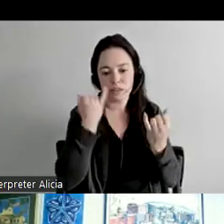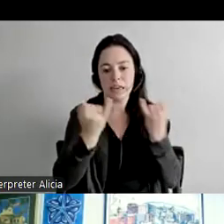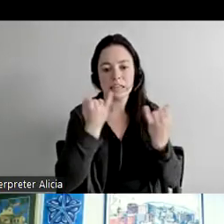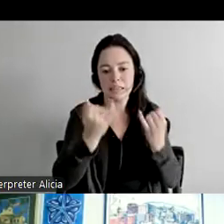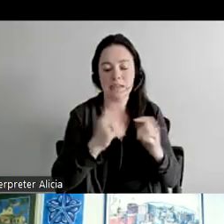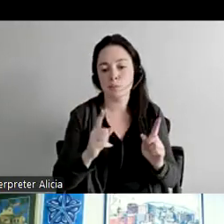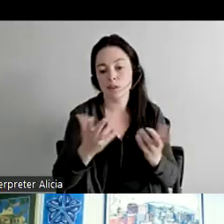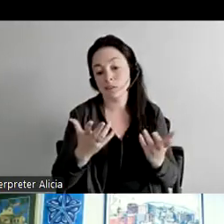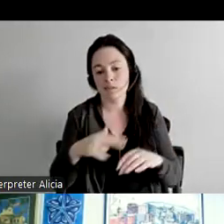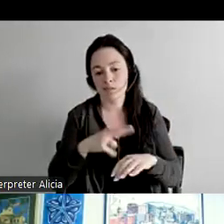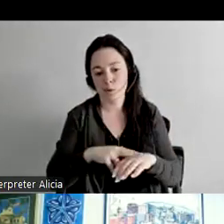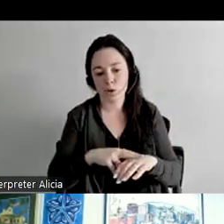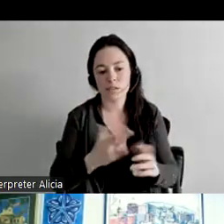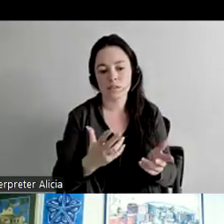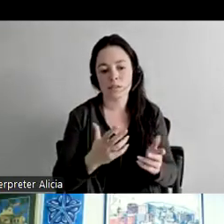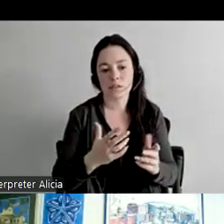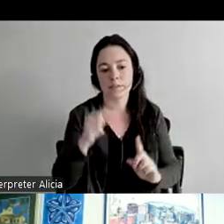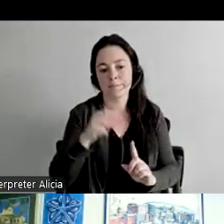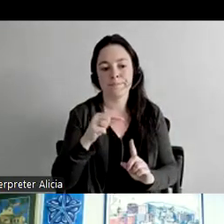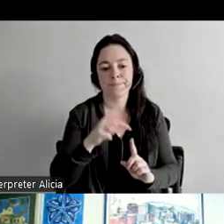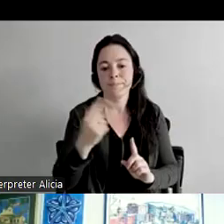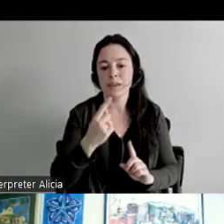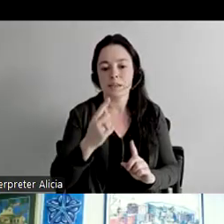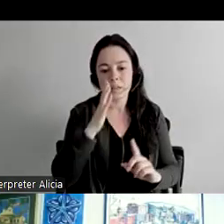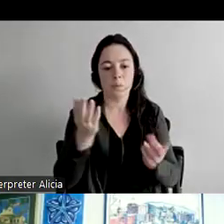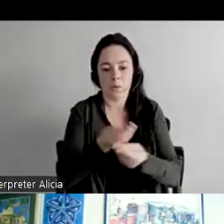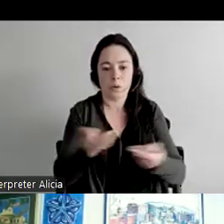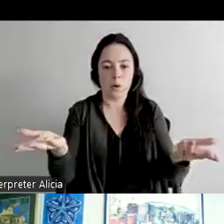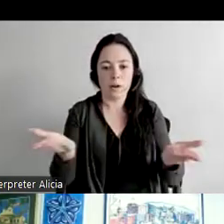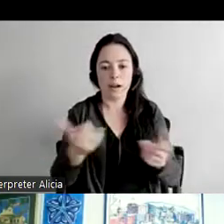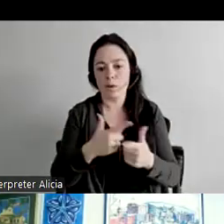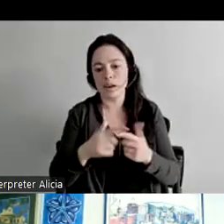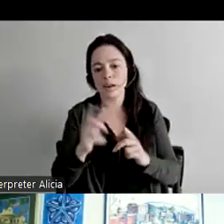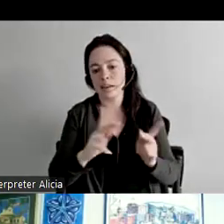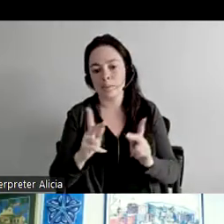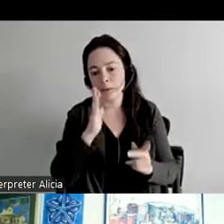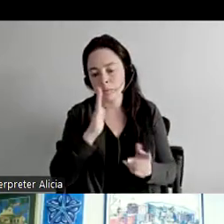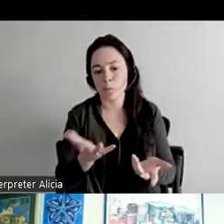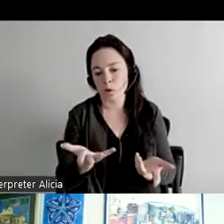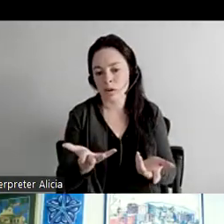course, an R or something will go out, right? And then people will,